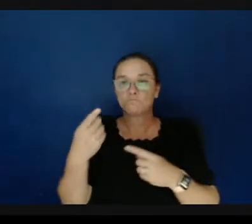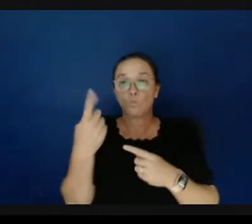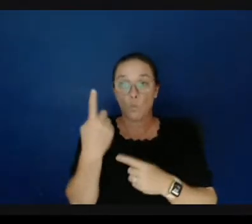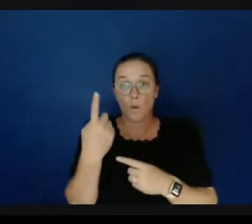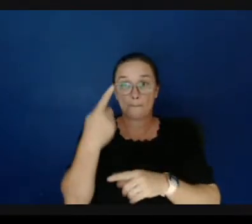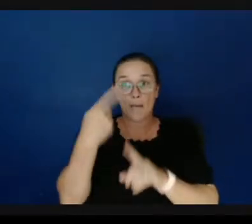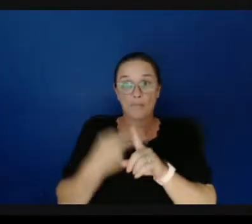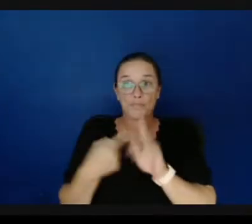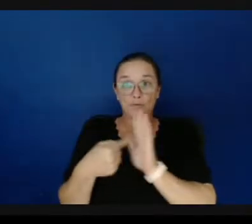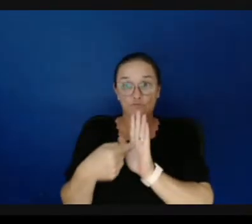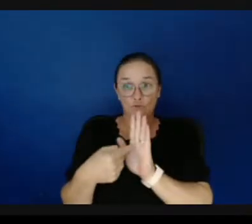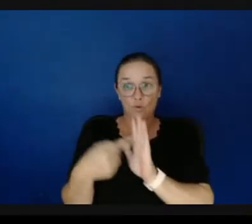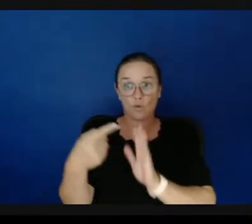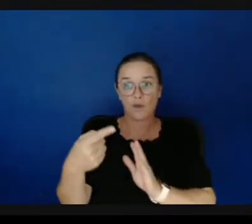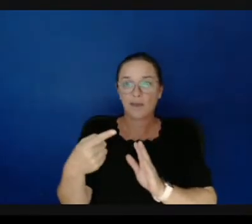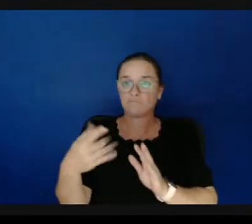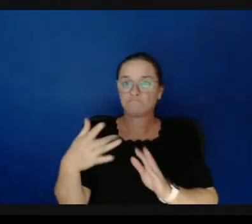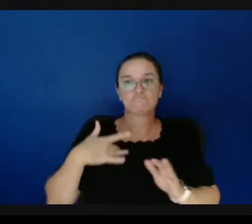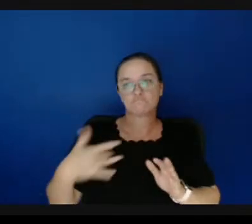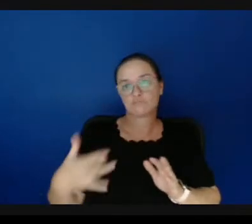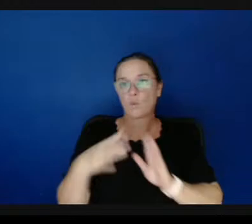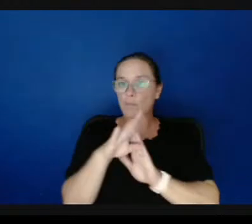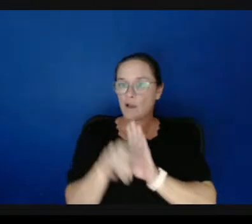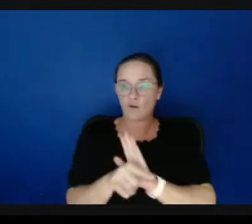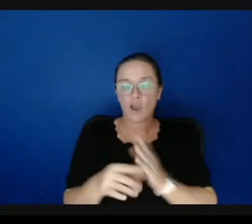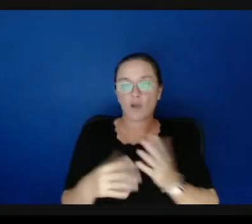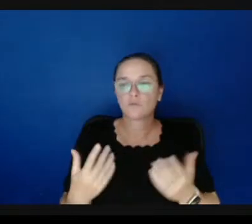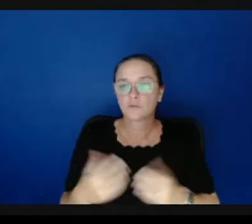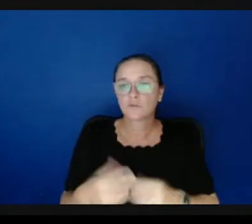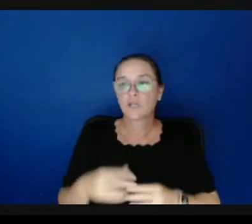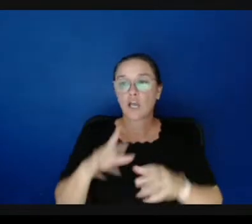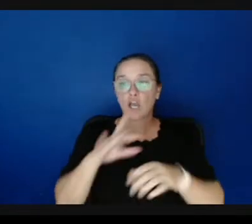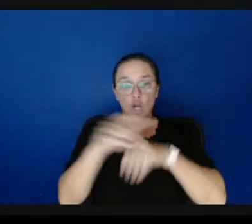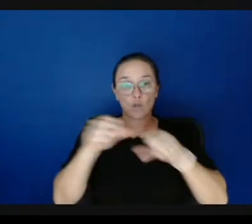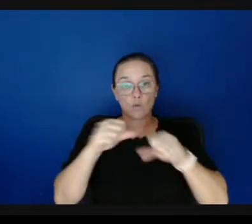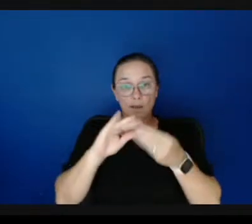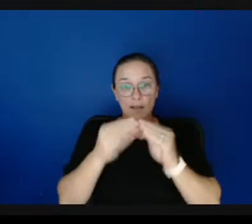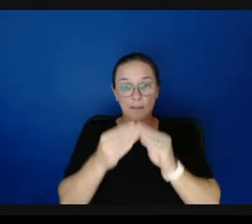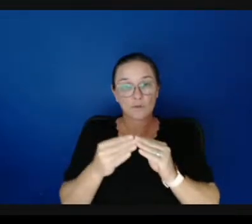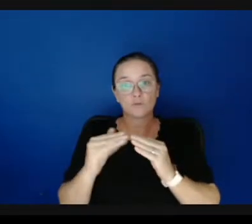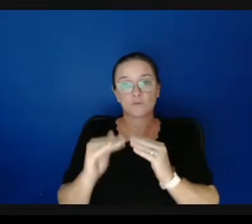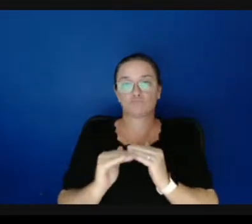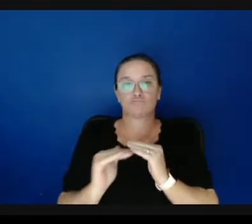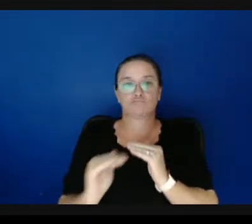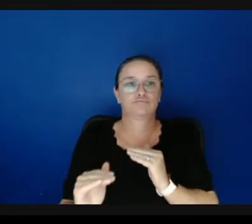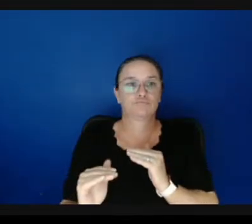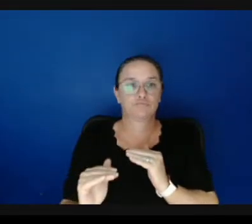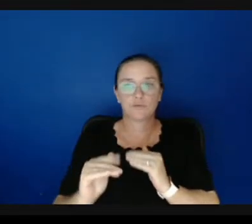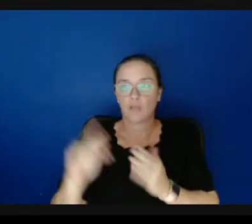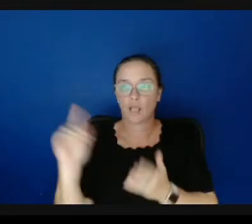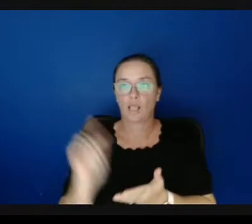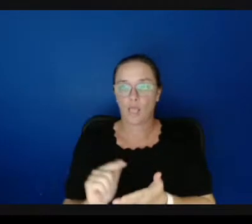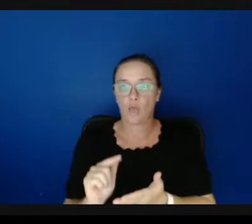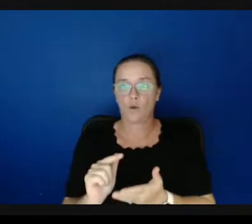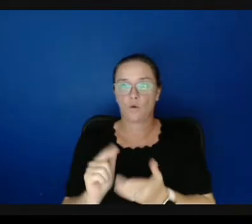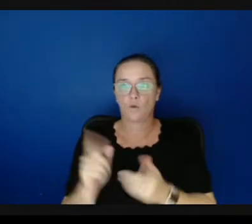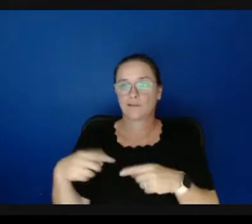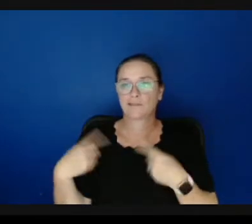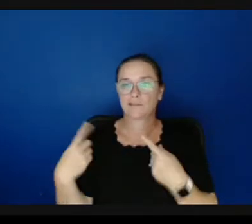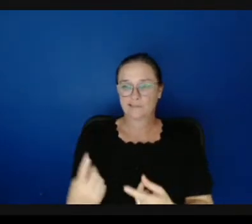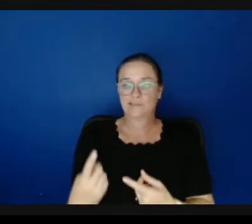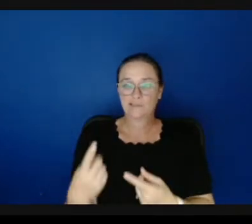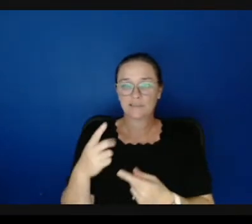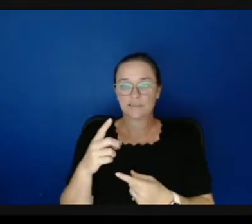Summit in a typical background fashion. Earthquake rates are still quite low following the eruption in 2022. These are the last 5 years